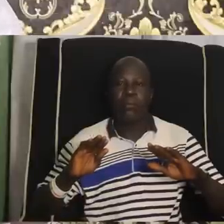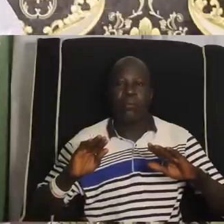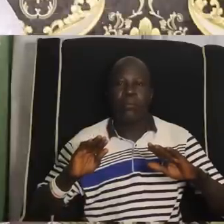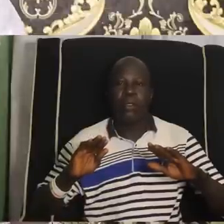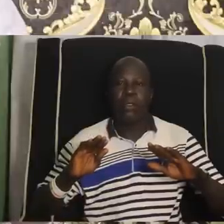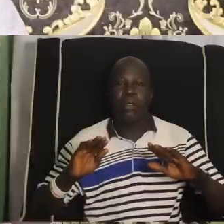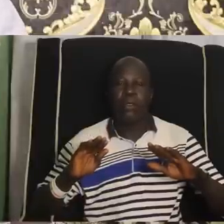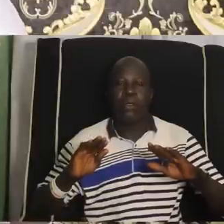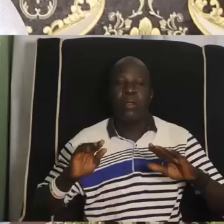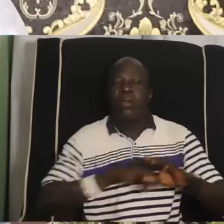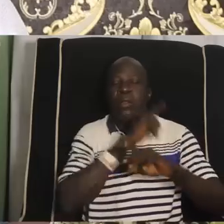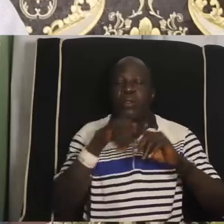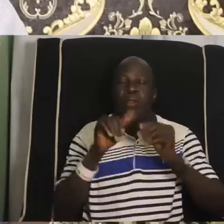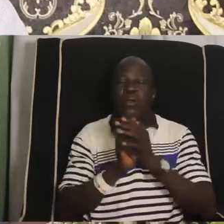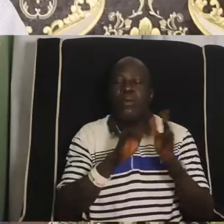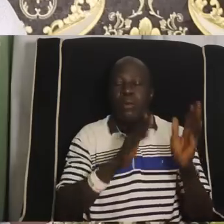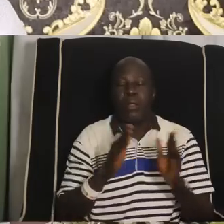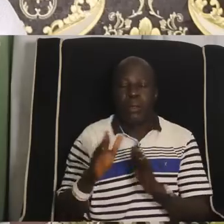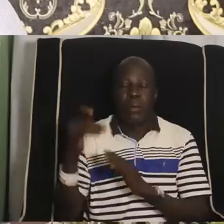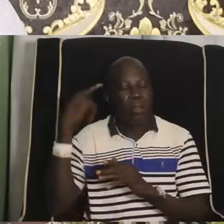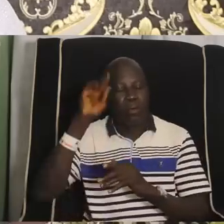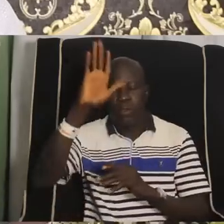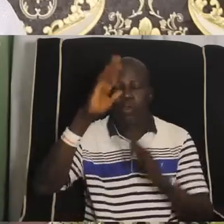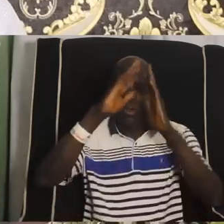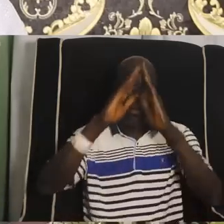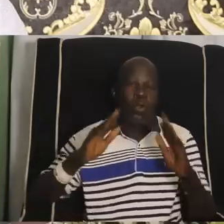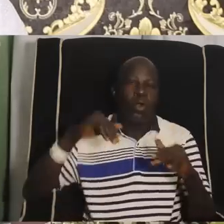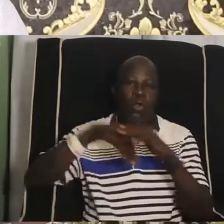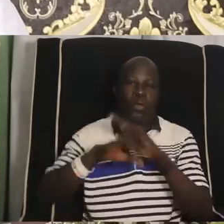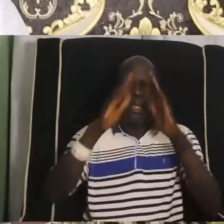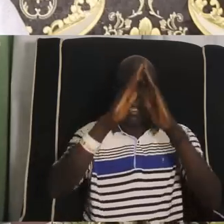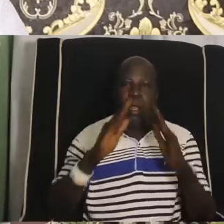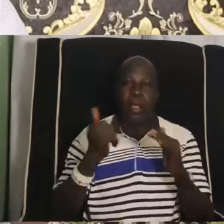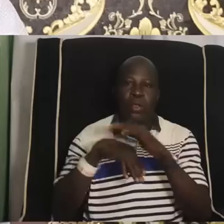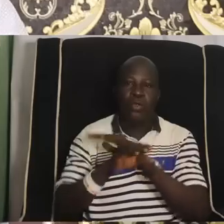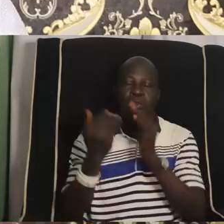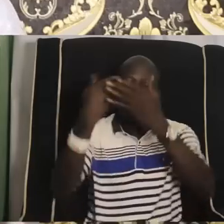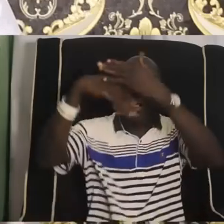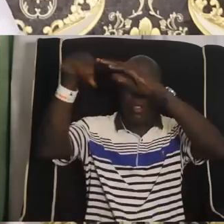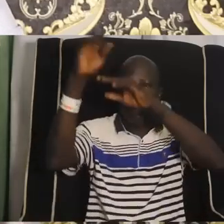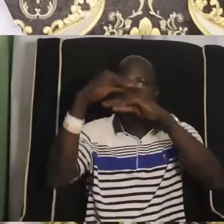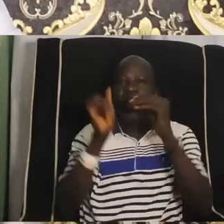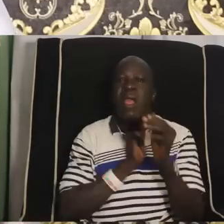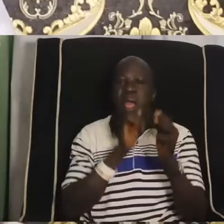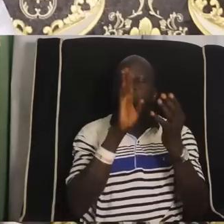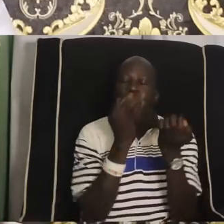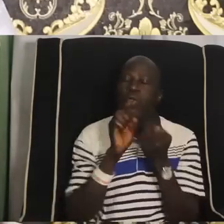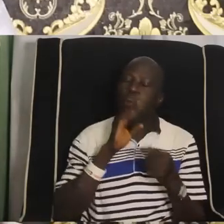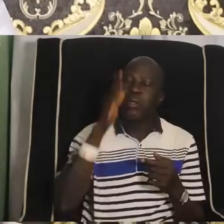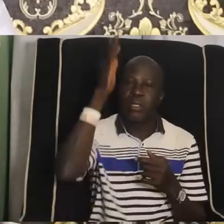Ile. Nipa wo ni wa pese fun ile re o ile lorun mo fe de be